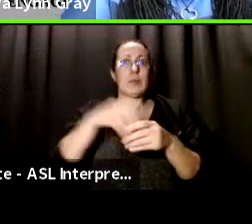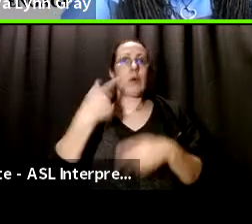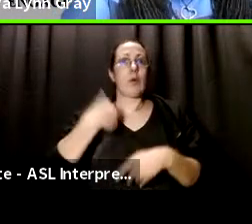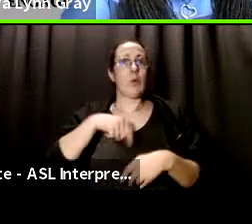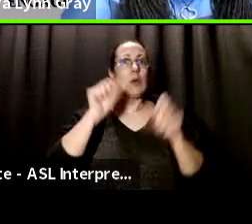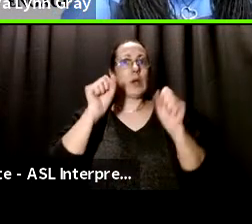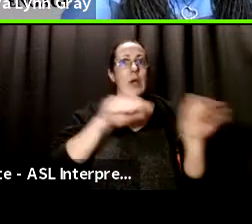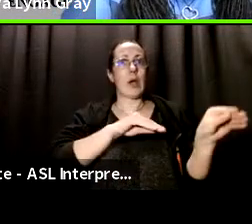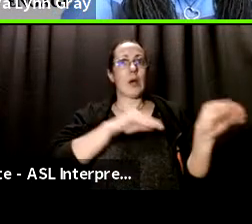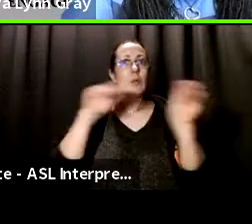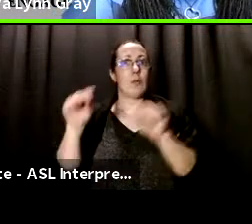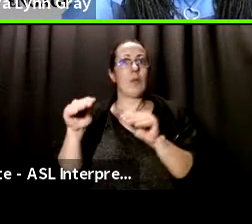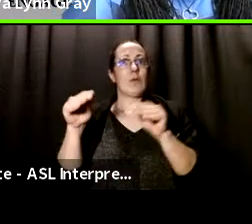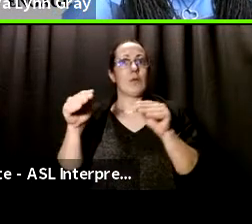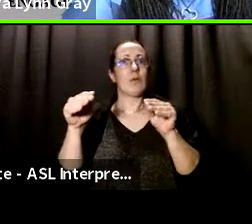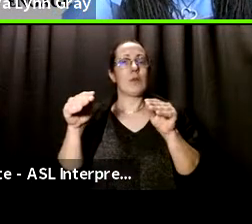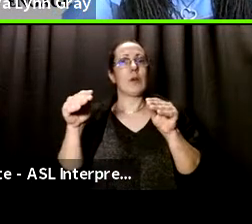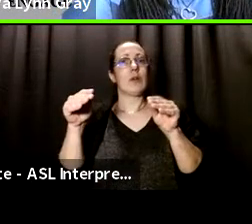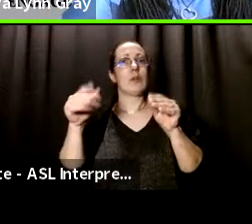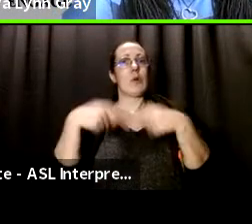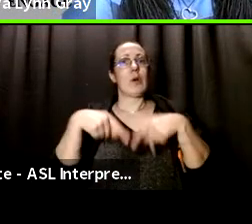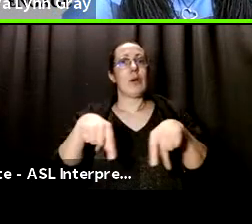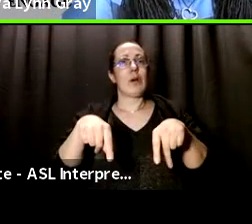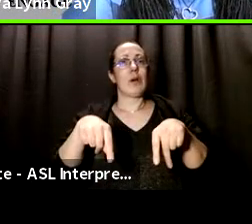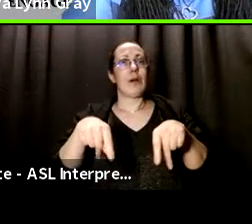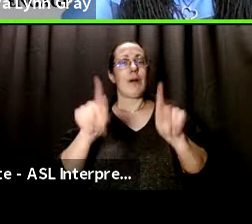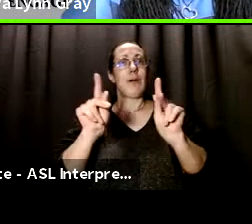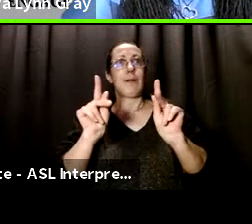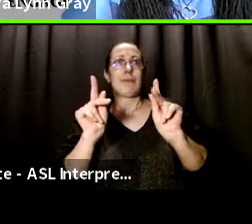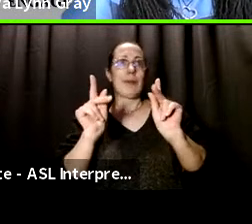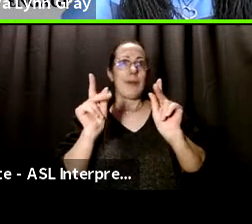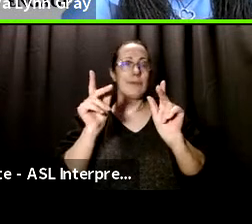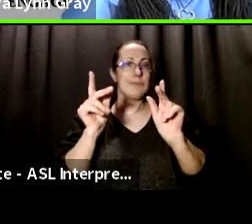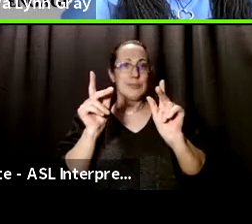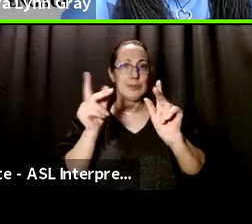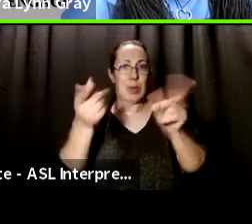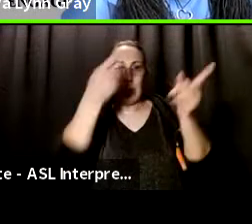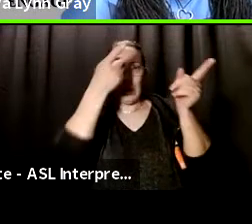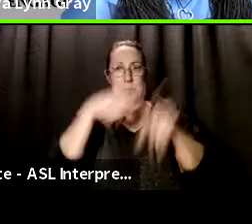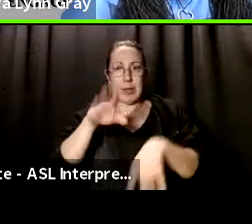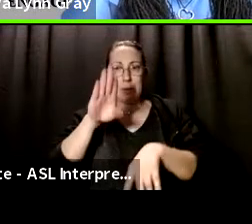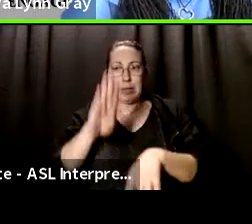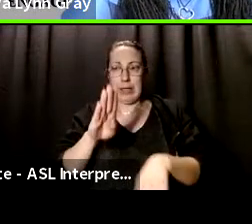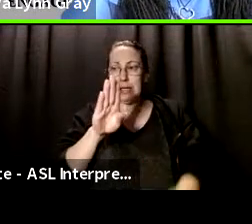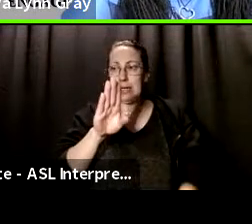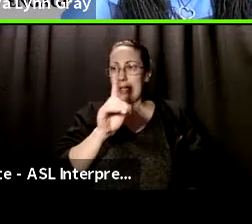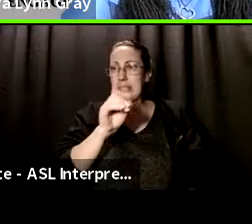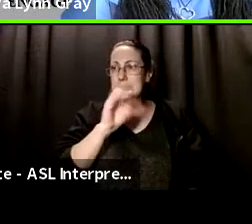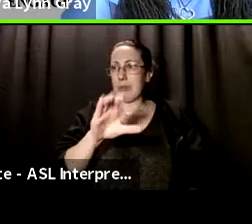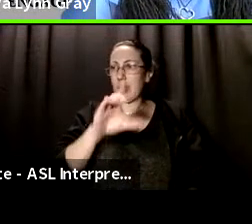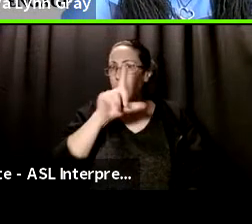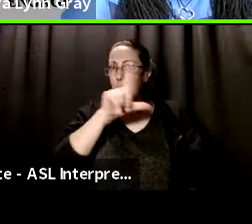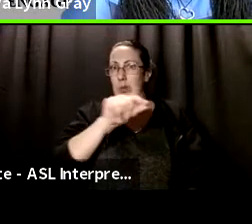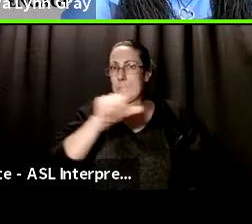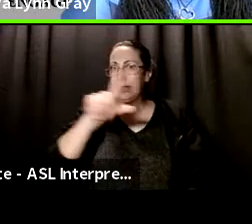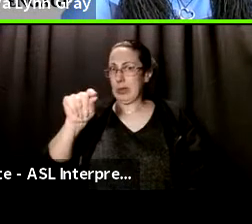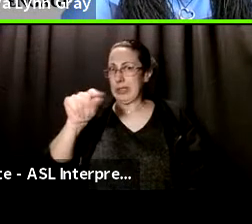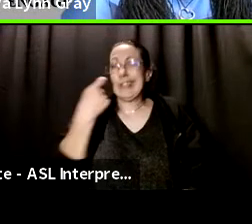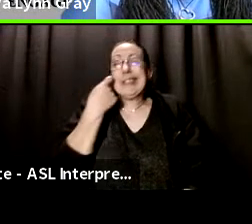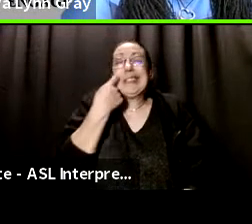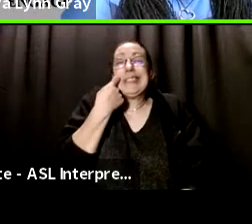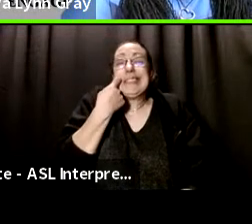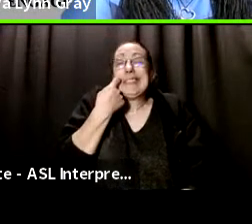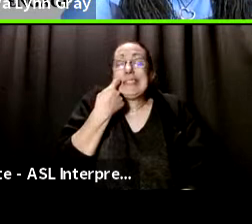B in December of 2020. So we have just entered the phase